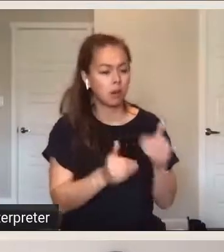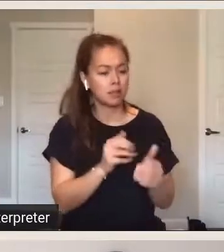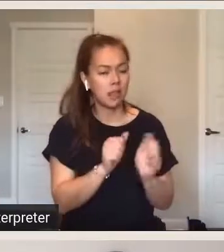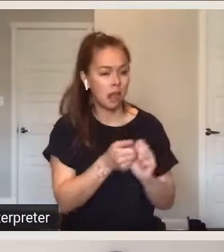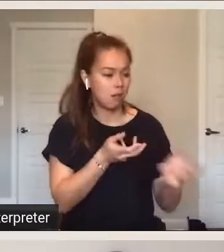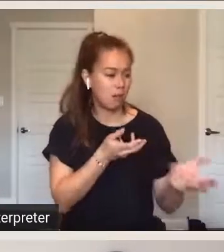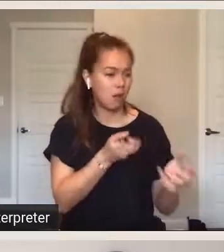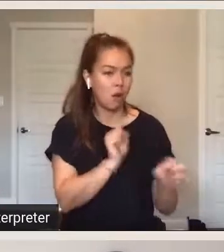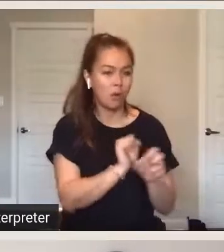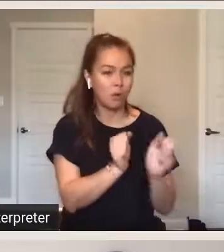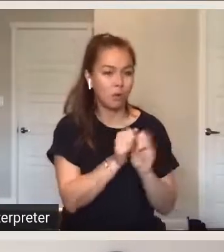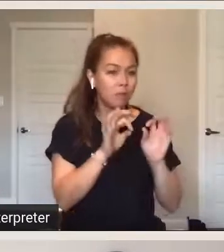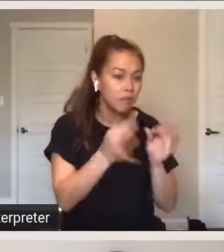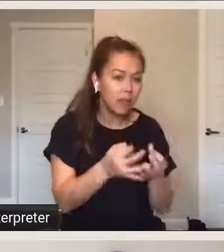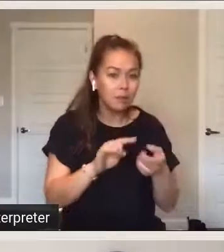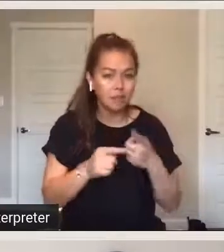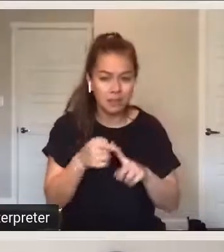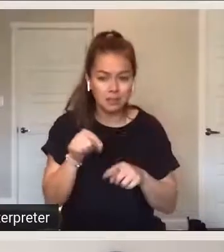film?